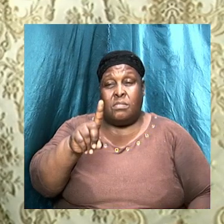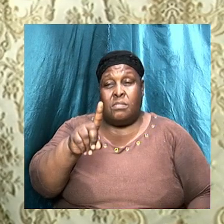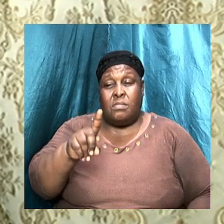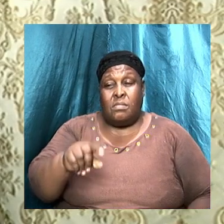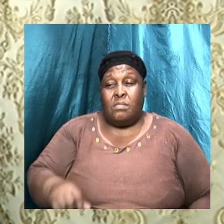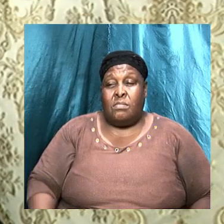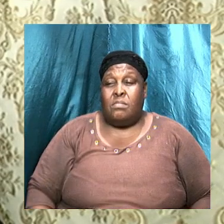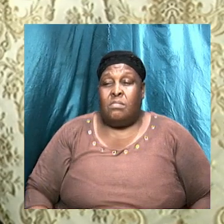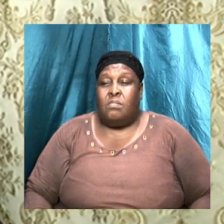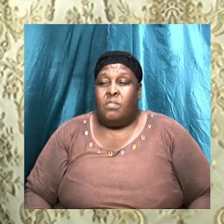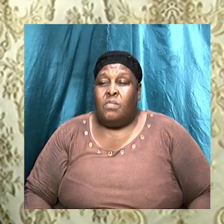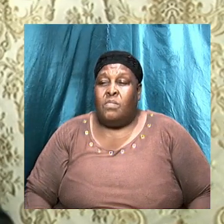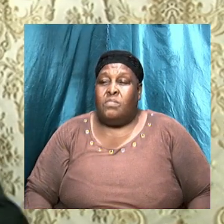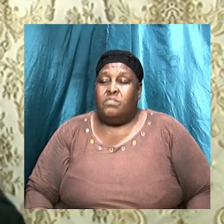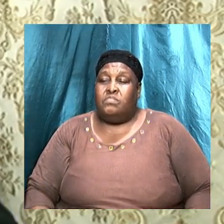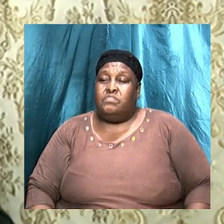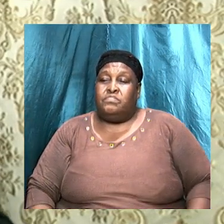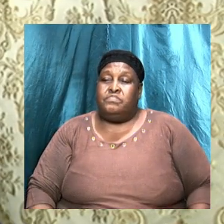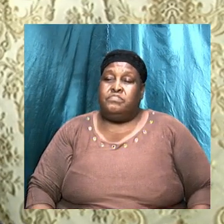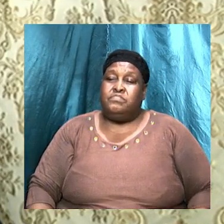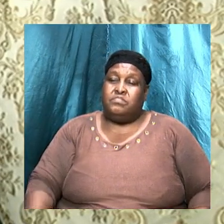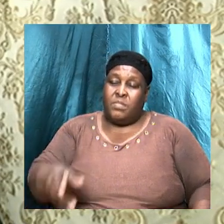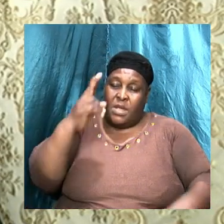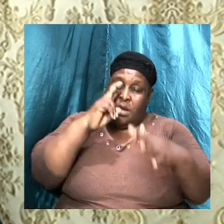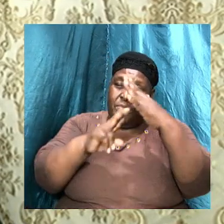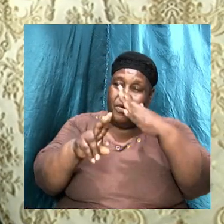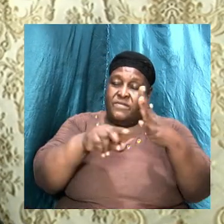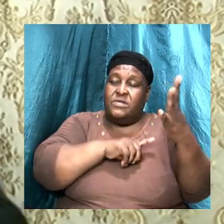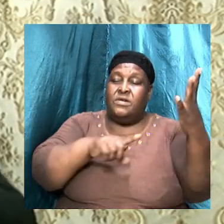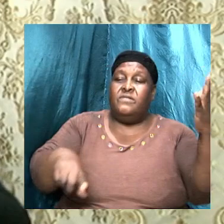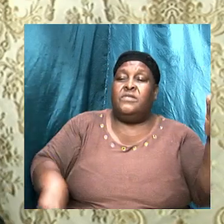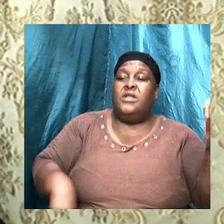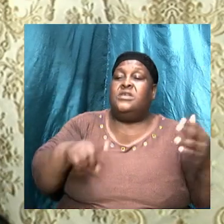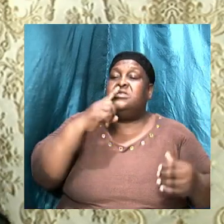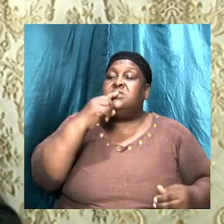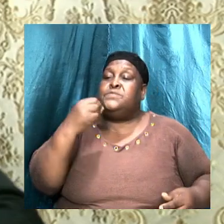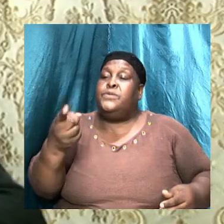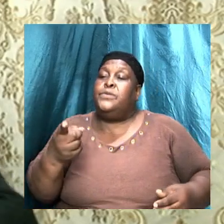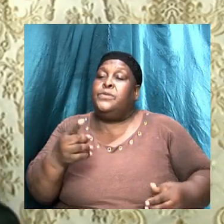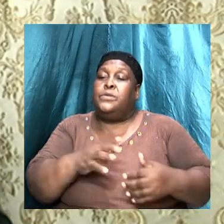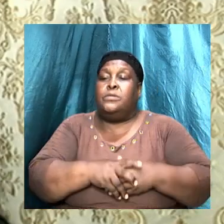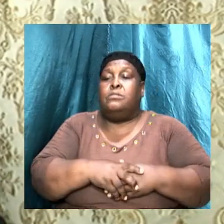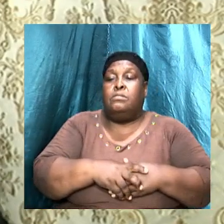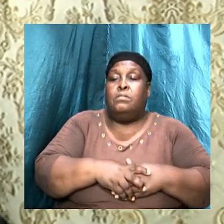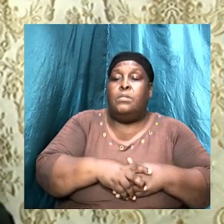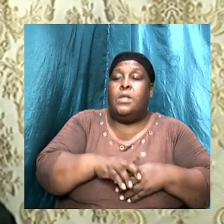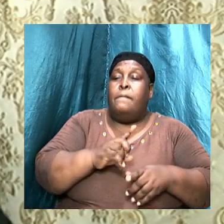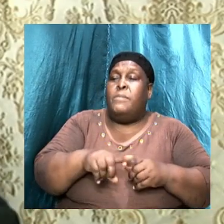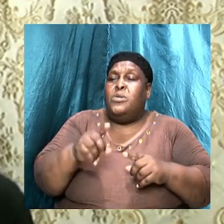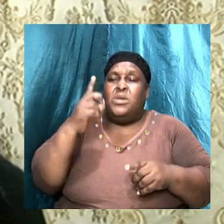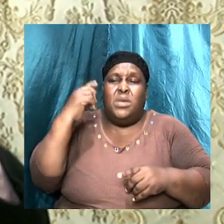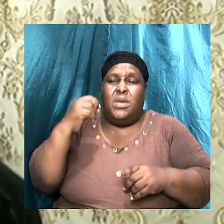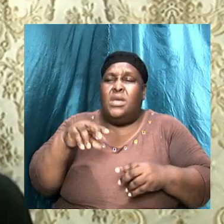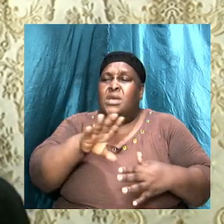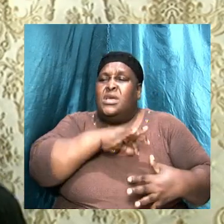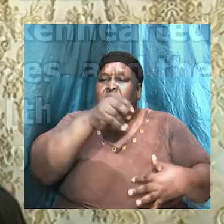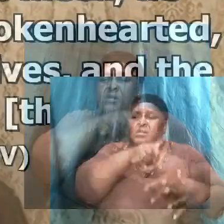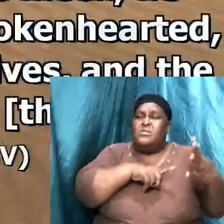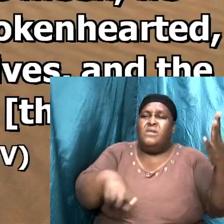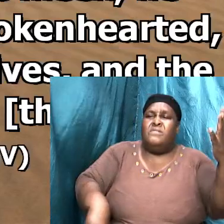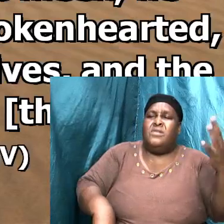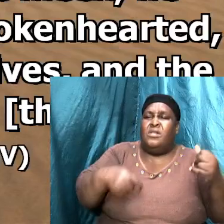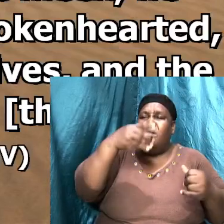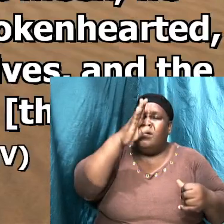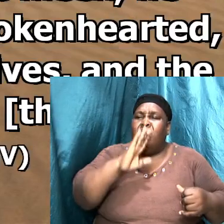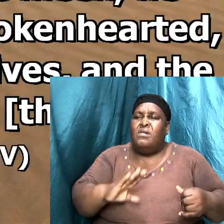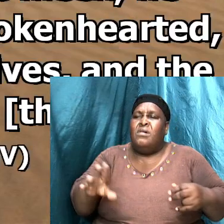So, we know Isaiah as a prophet of the Lord and he spoke. But here now, what he said, he said, The Spirit of the Spirit